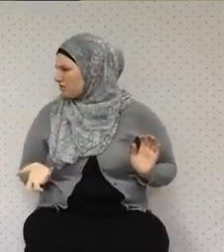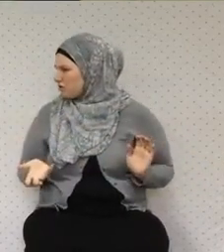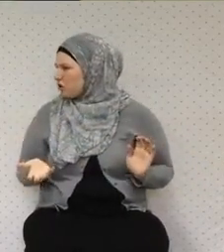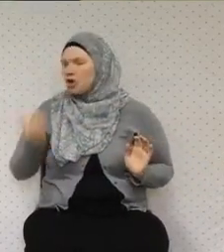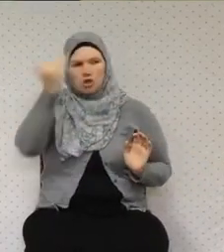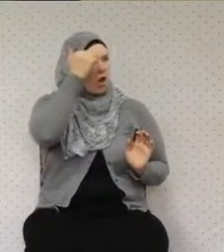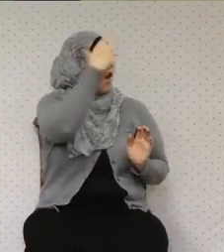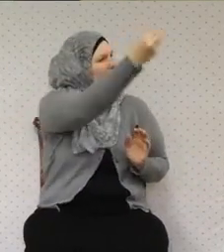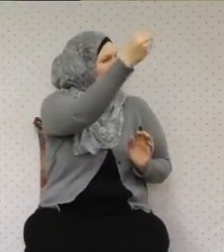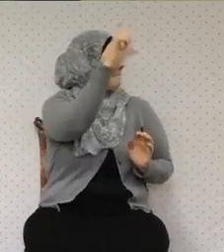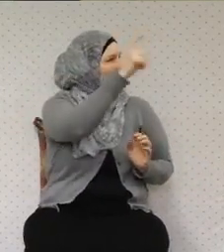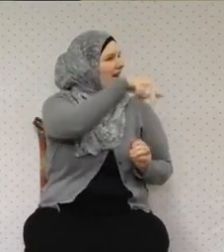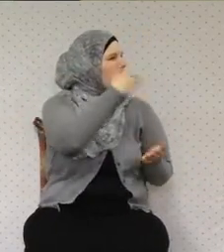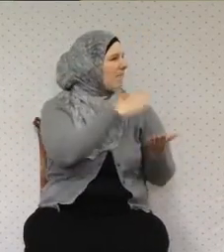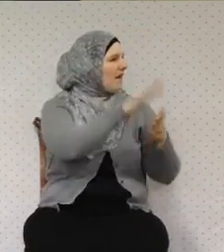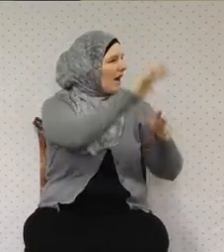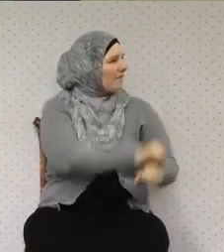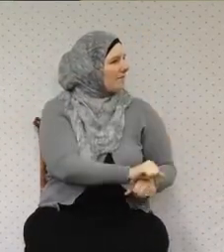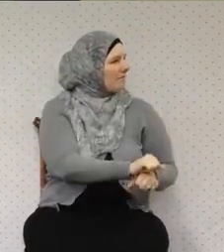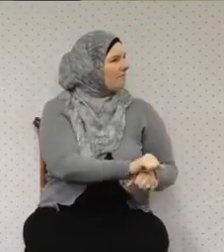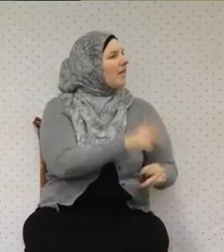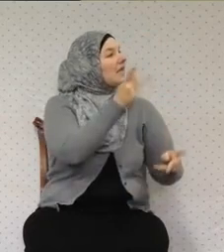know that outside the masjid they have bad habits,